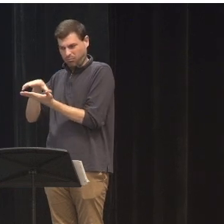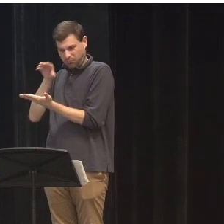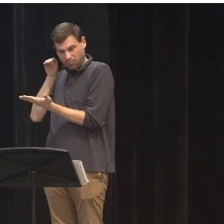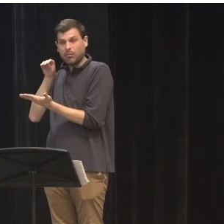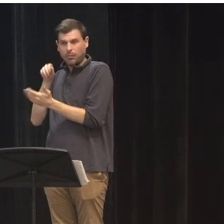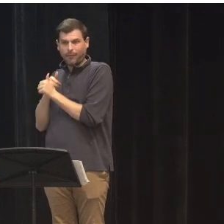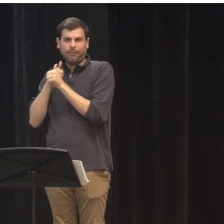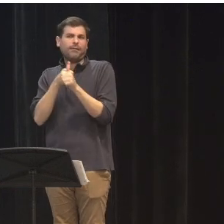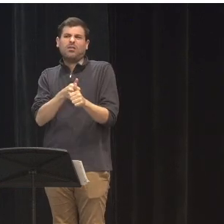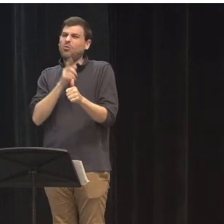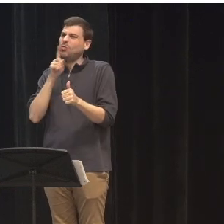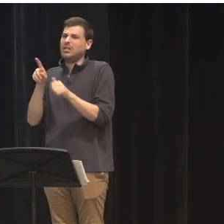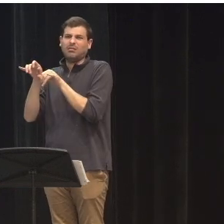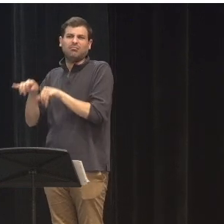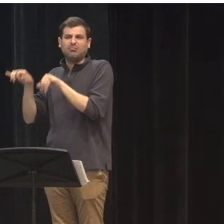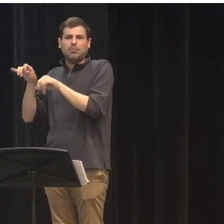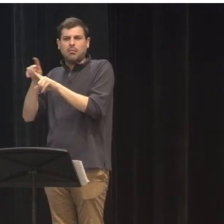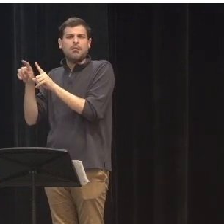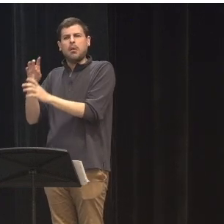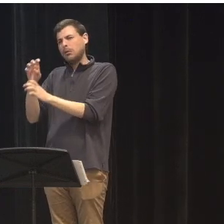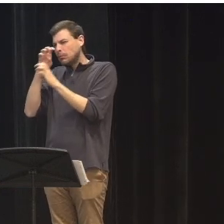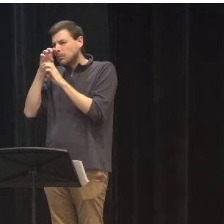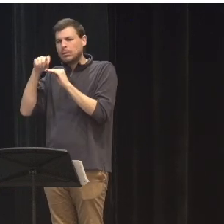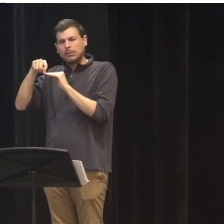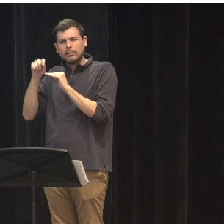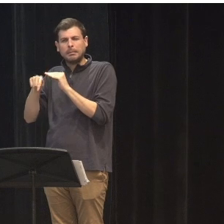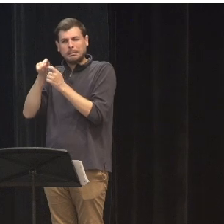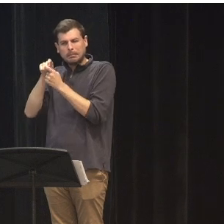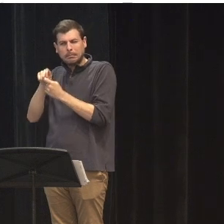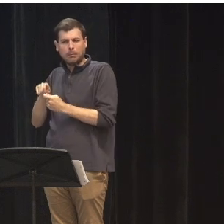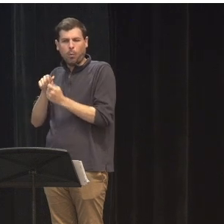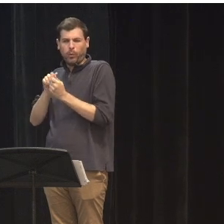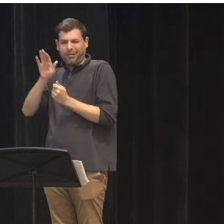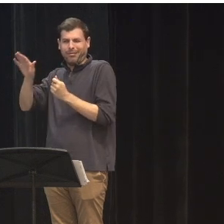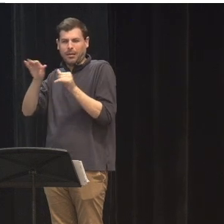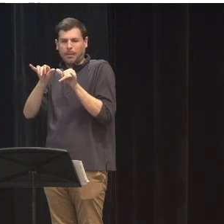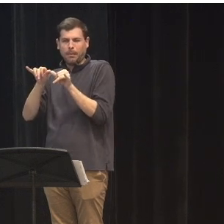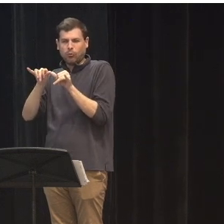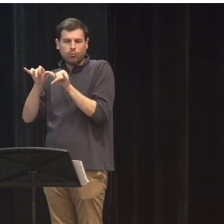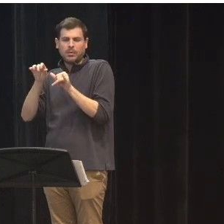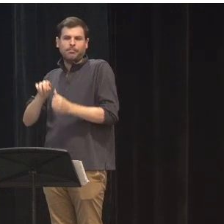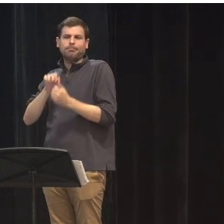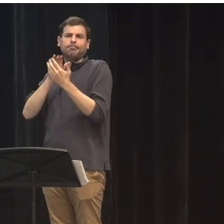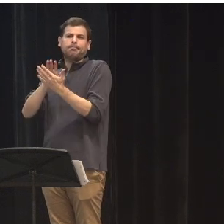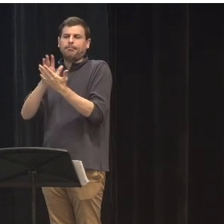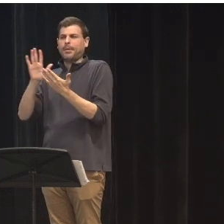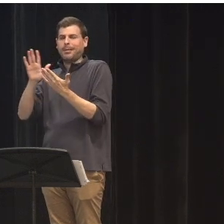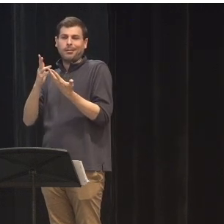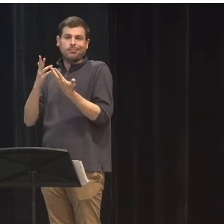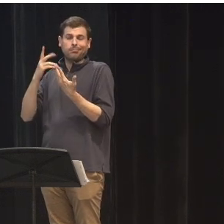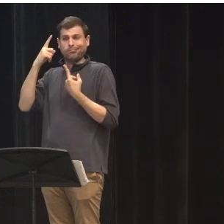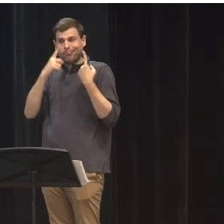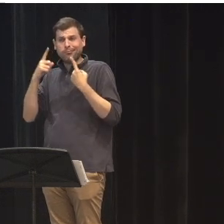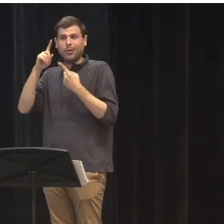It's a very rigorous and manual in terms of the way it outlines procedures and methodologies and criteria